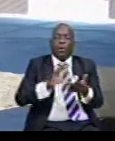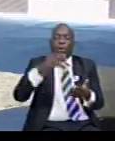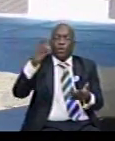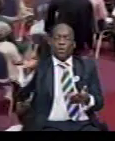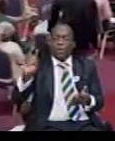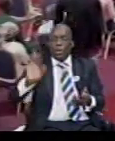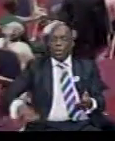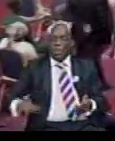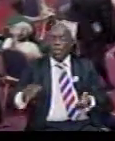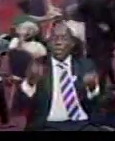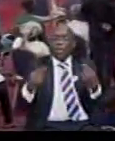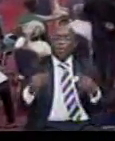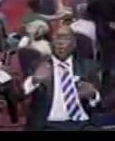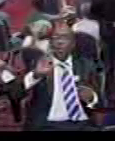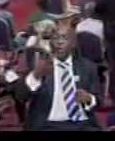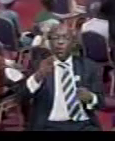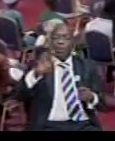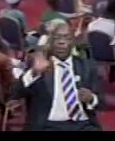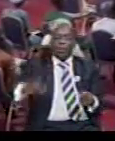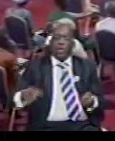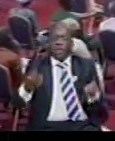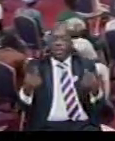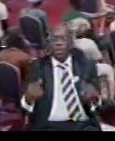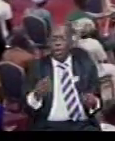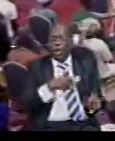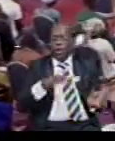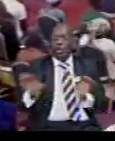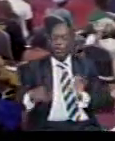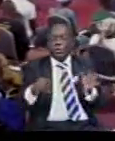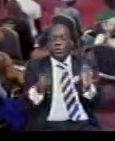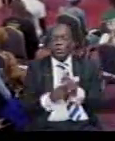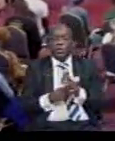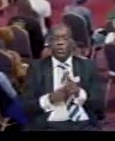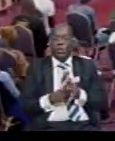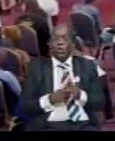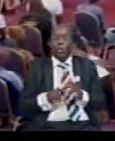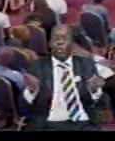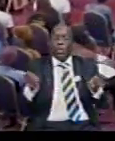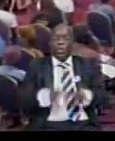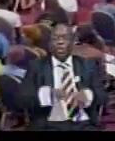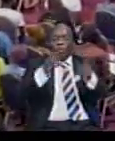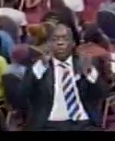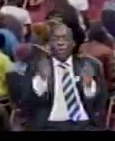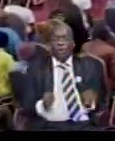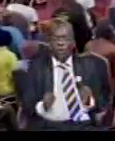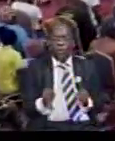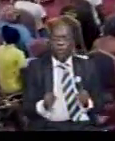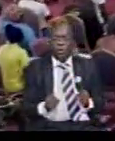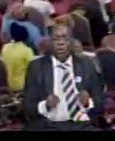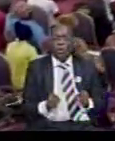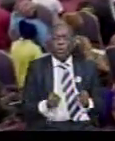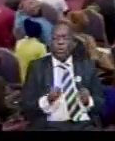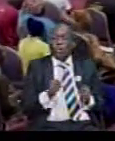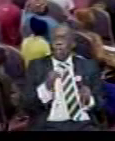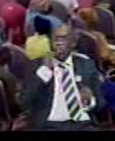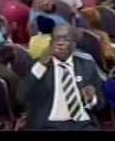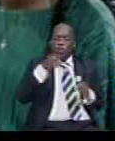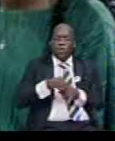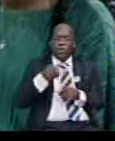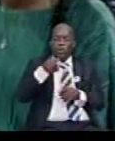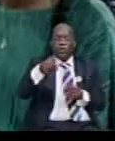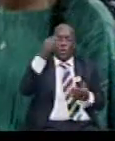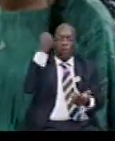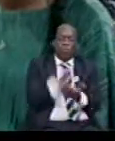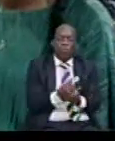third child came and is doing this. The same power resides in you.